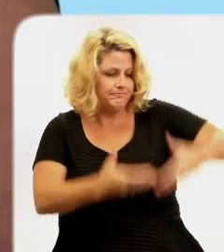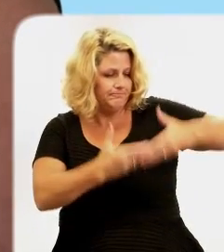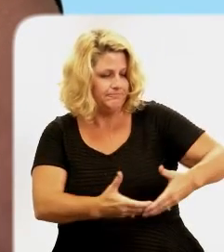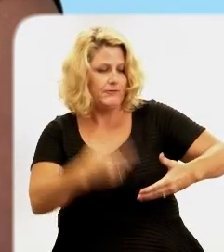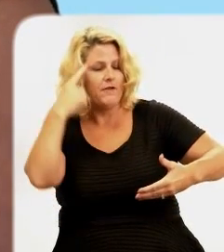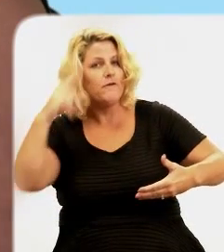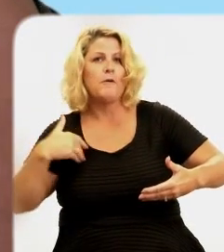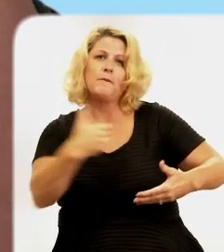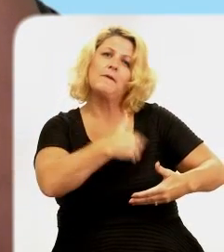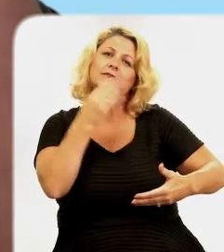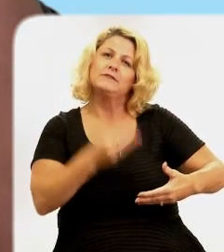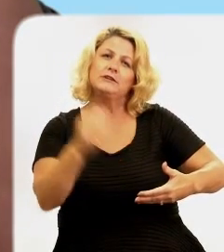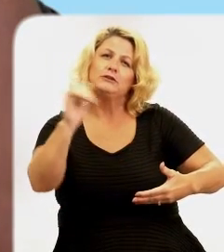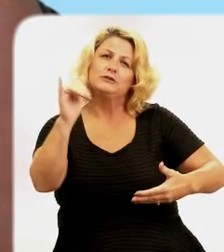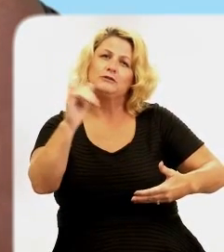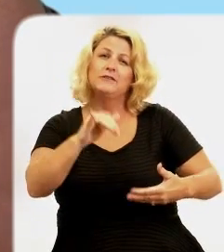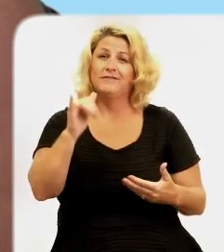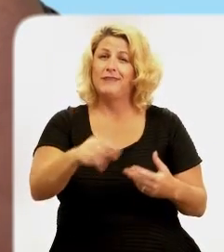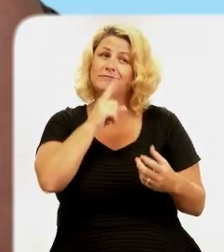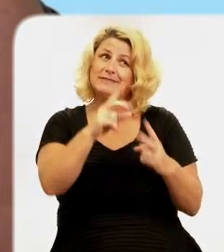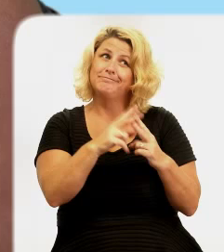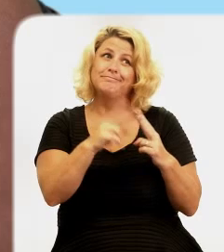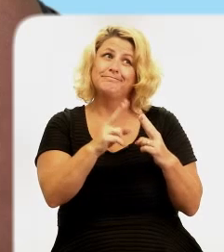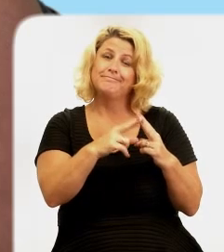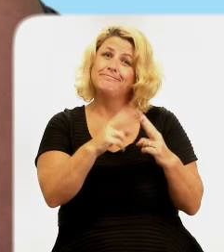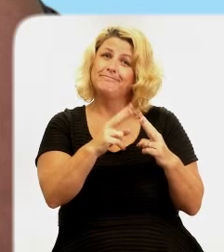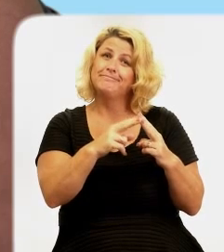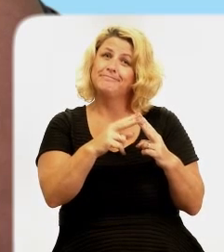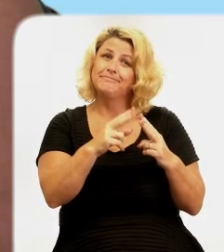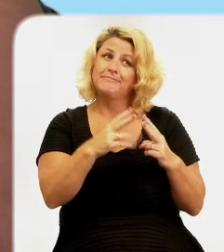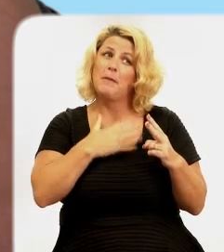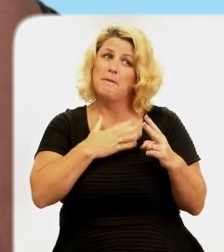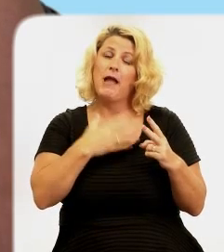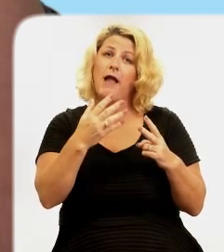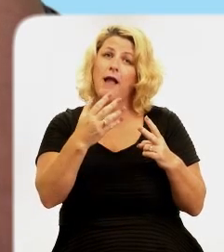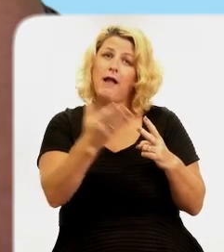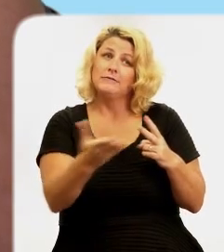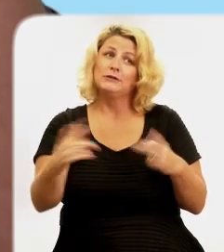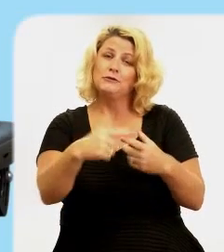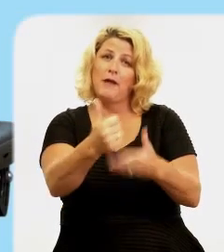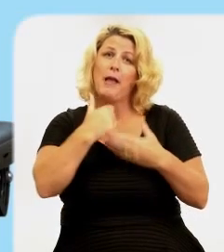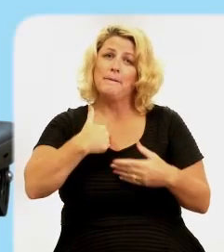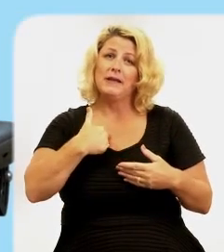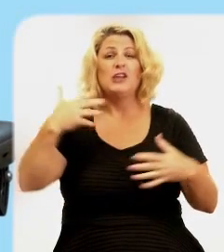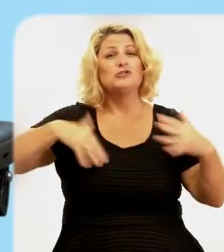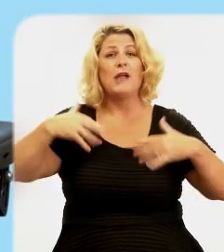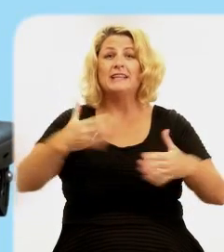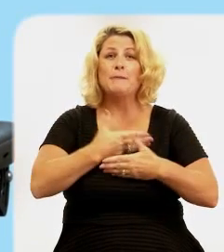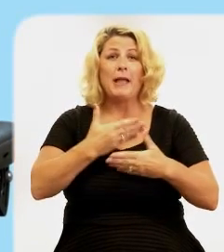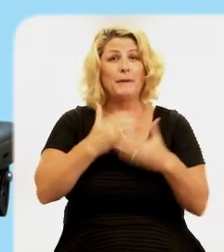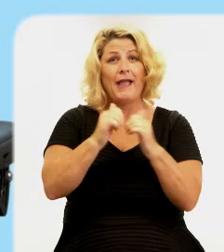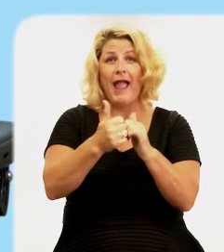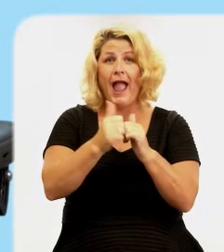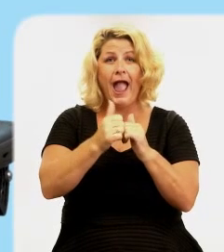for breastfeeding. So that was my major, I would say, adaptive equipment. And dressing the baby, I would